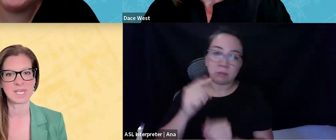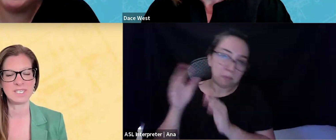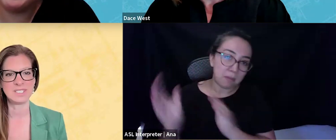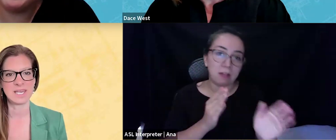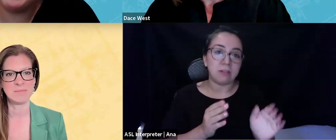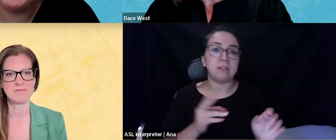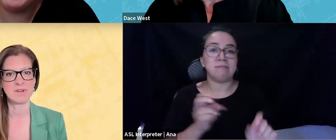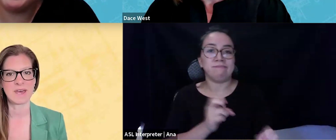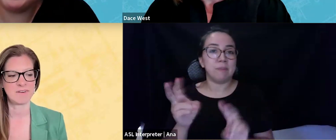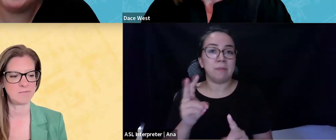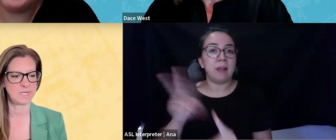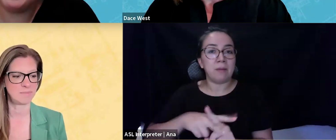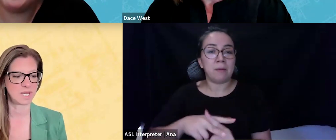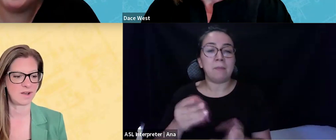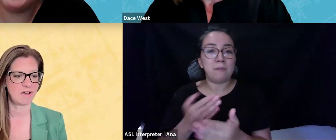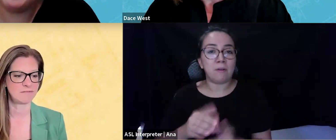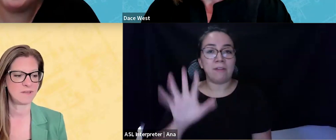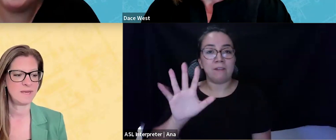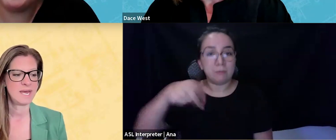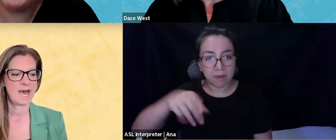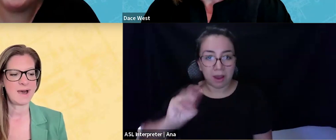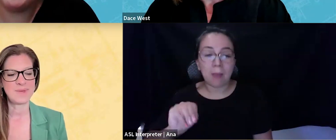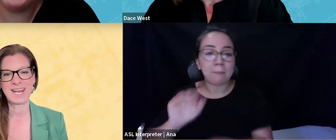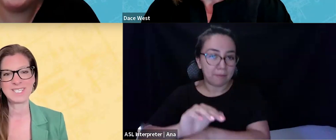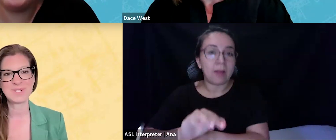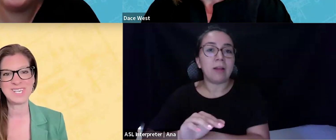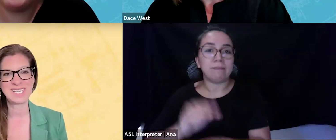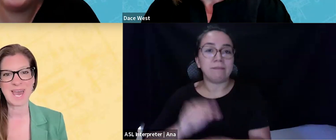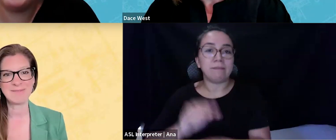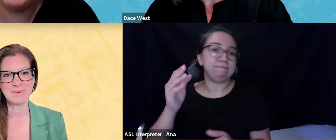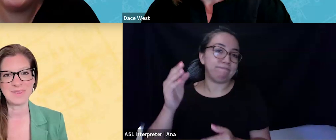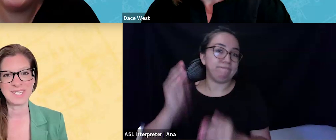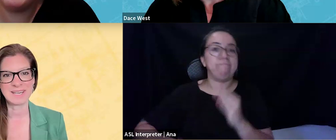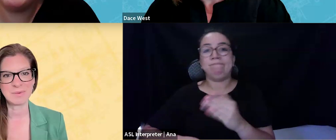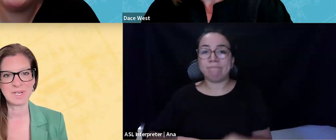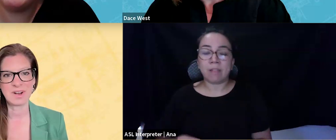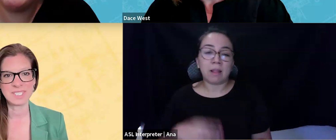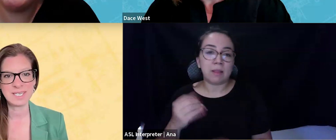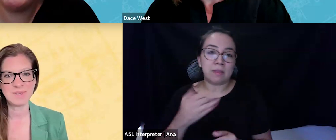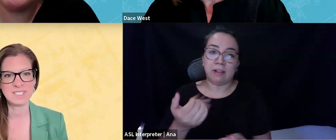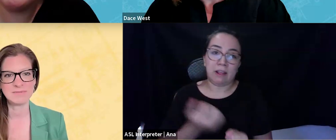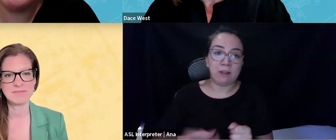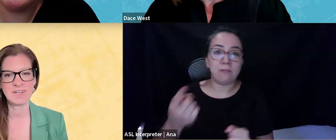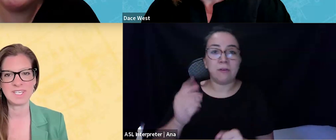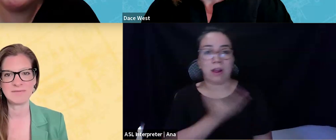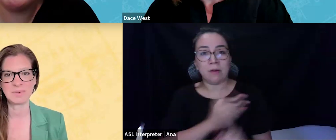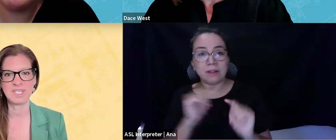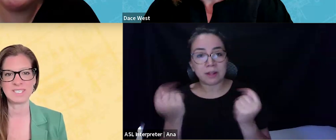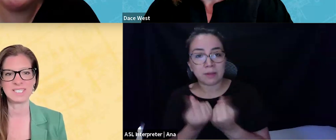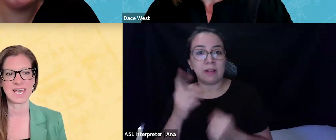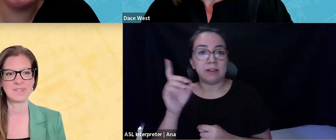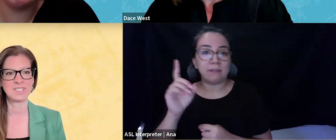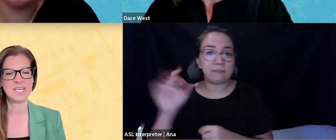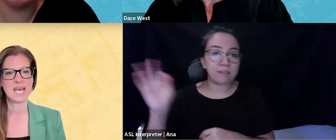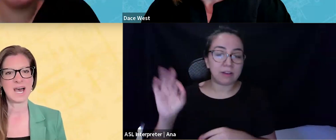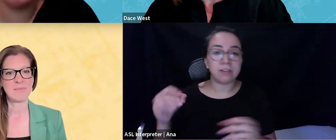those applications in before that 5 p.m. cutoff. And I just want to thank you, everyone. Thanks everyone on our team at the Denver Foundation for putting